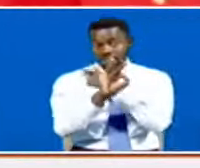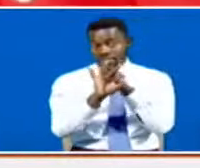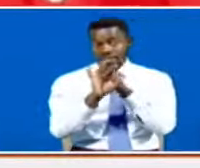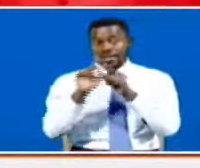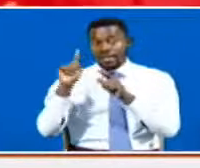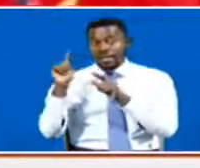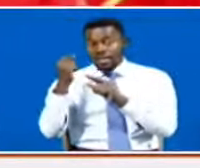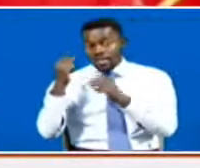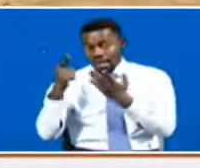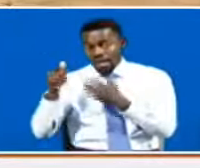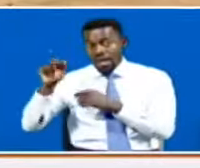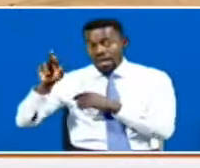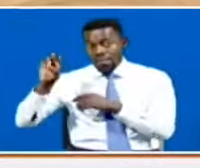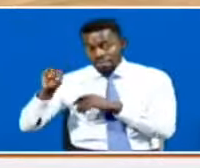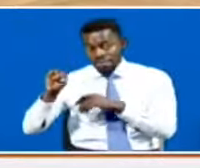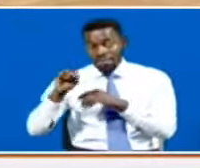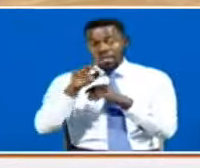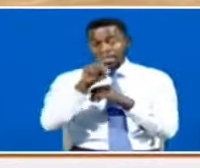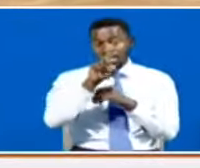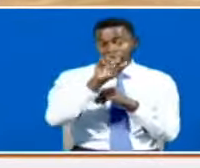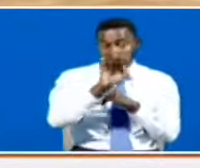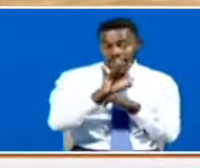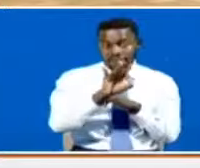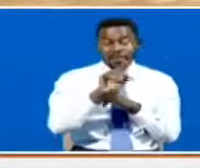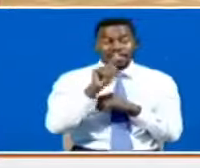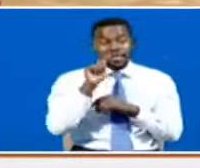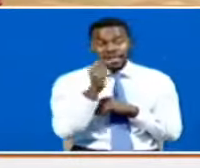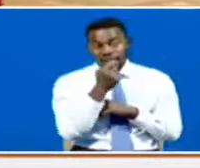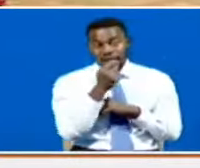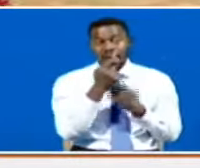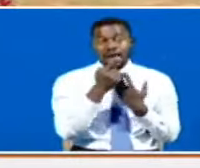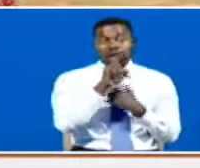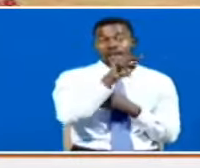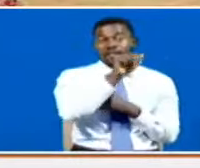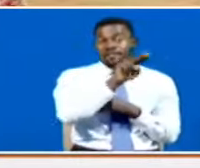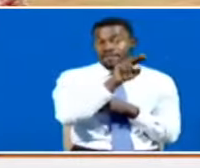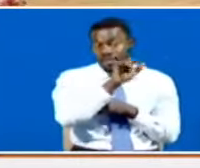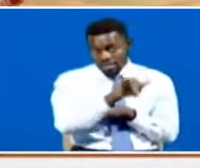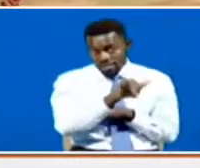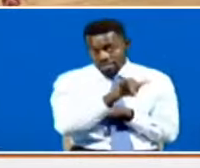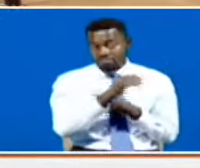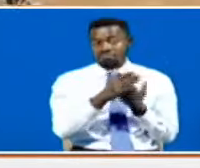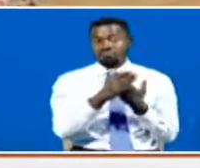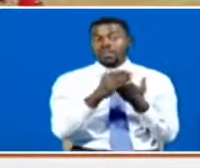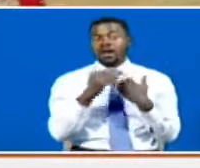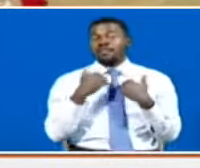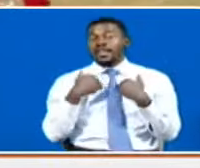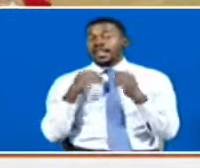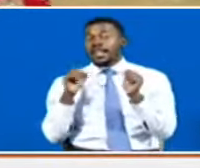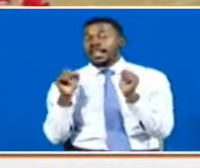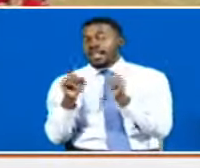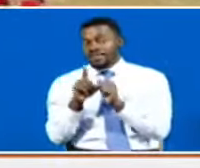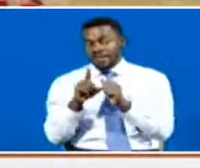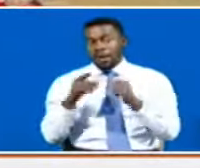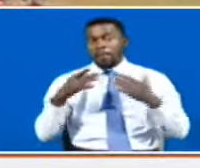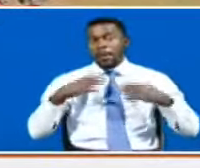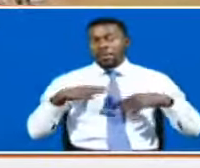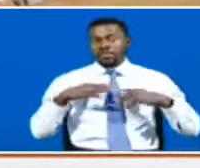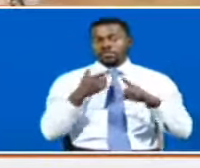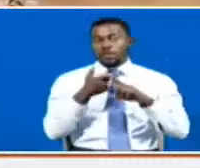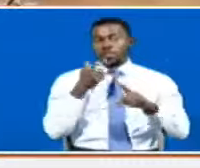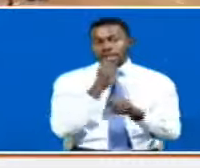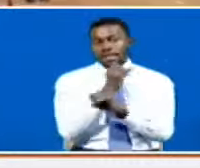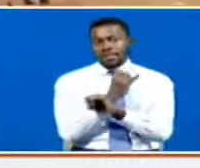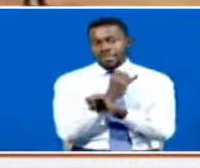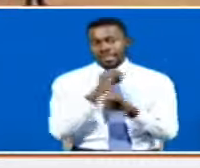the Kenya Air Force, and the Kenya Navy. The Kenyan military has been headed by 11 men since the country gained